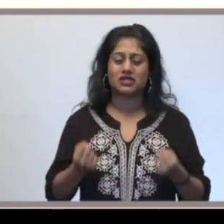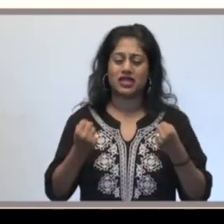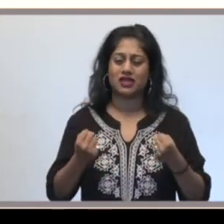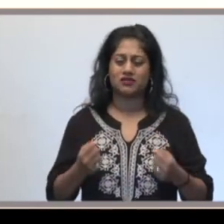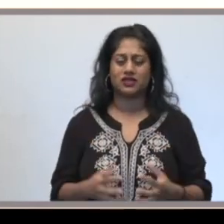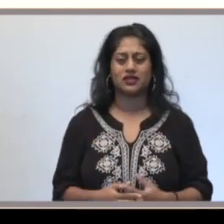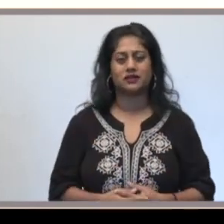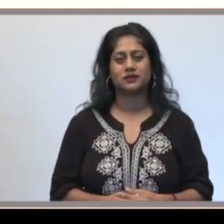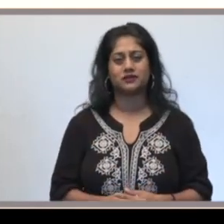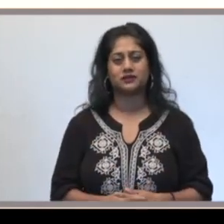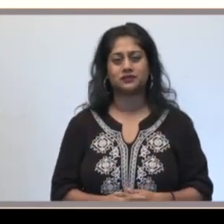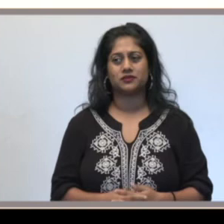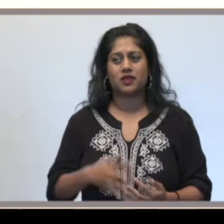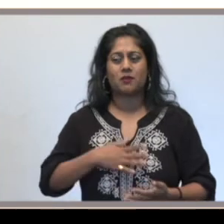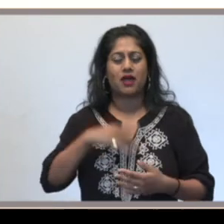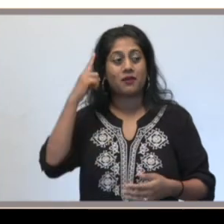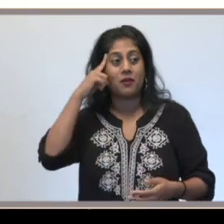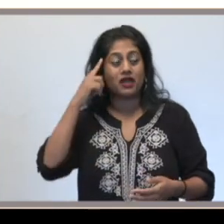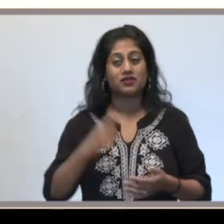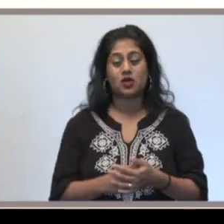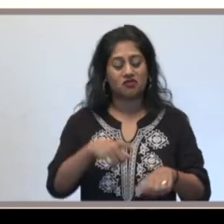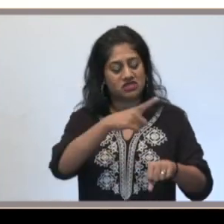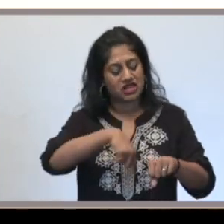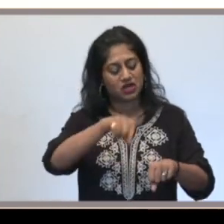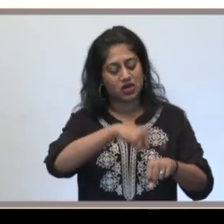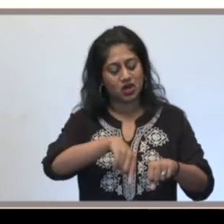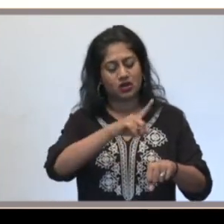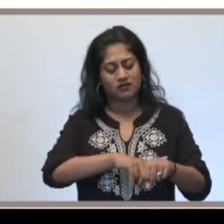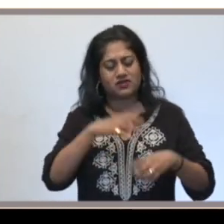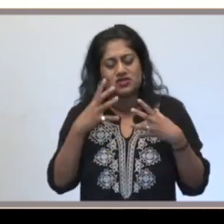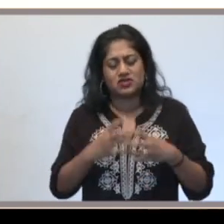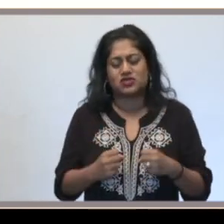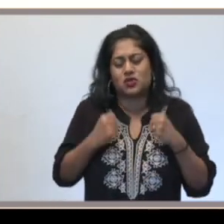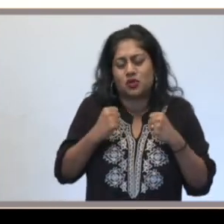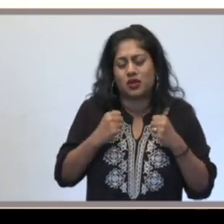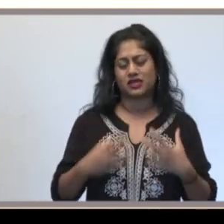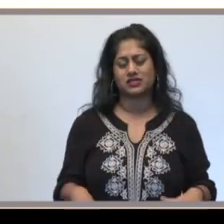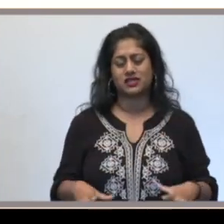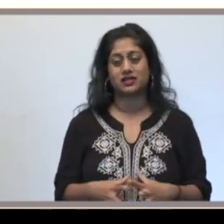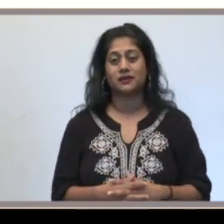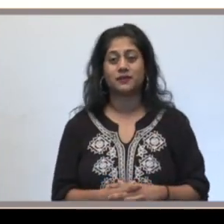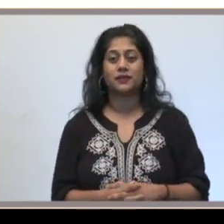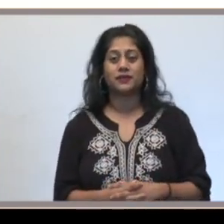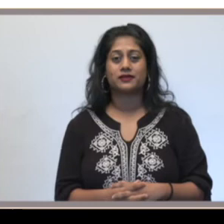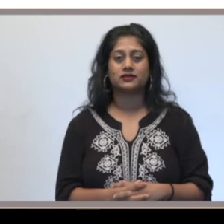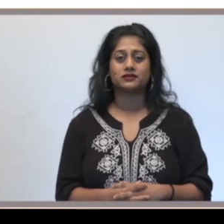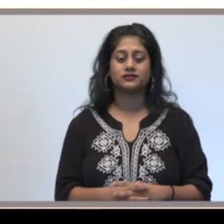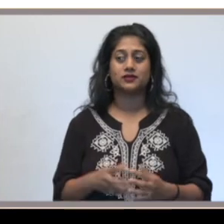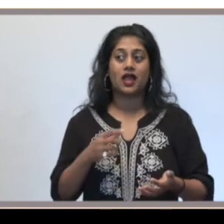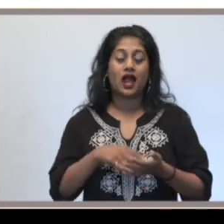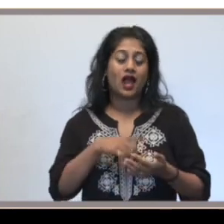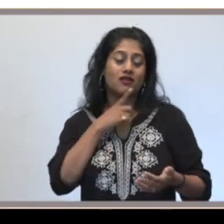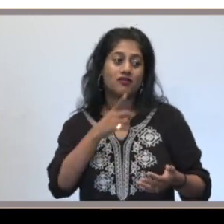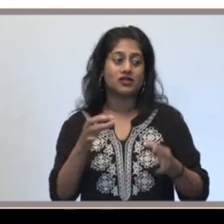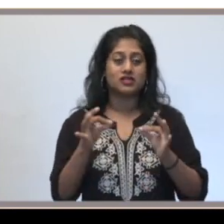rambling thoughts. It was just like a ticking clock all the time. Before the onset of my depression, I had stuck a verse from